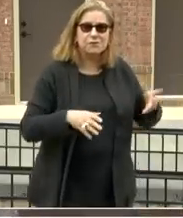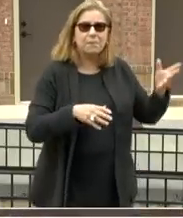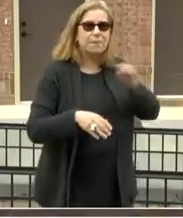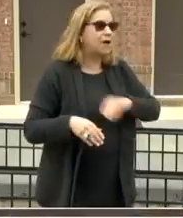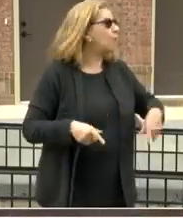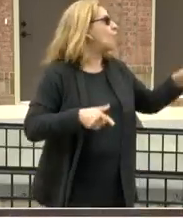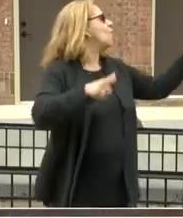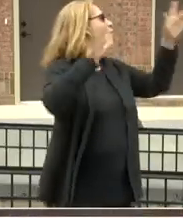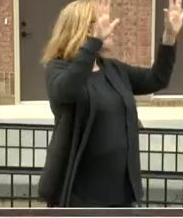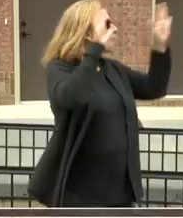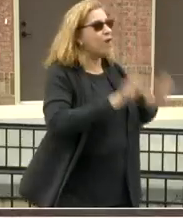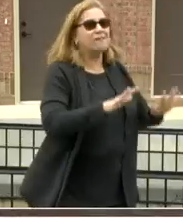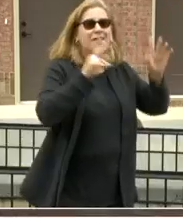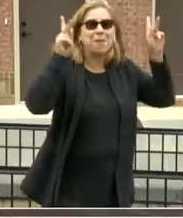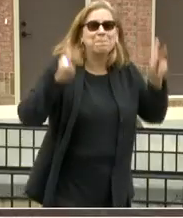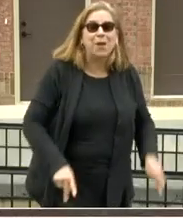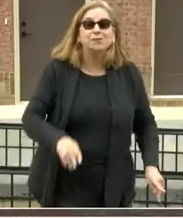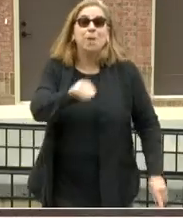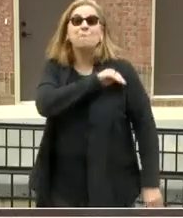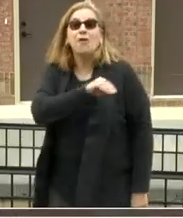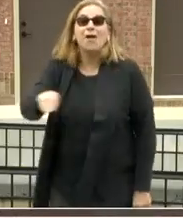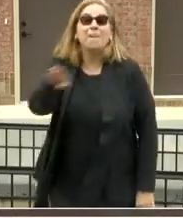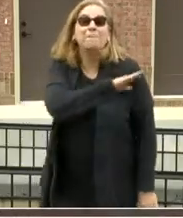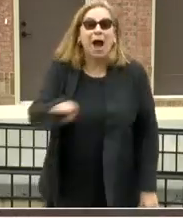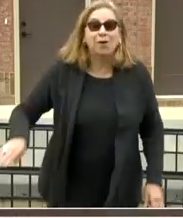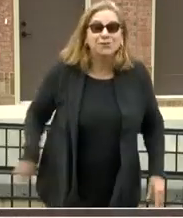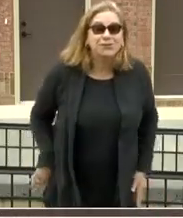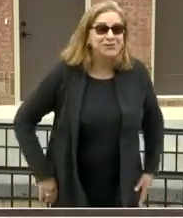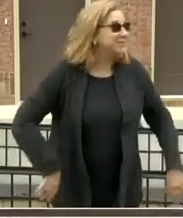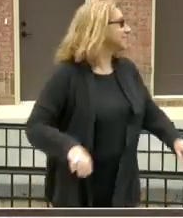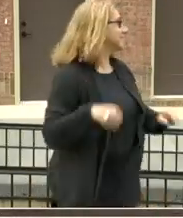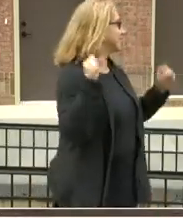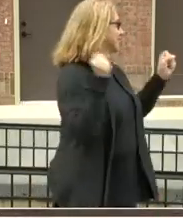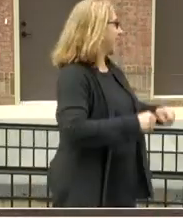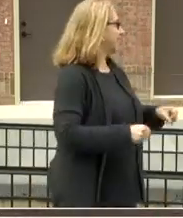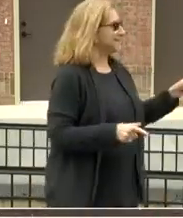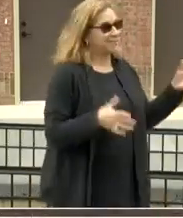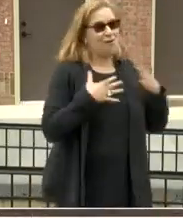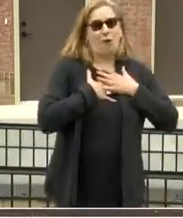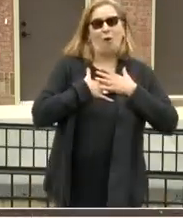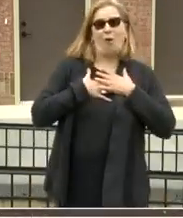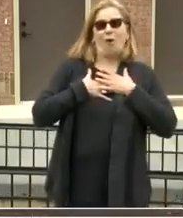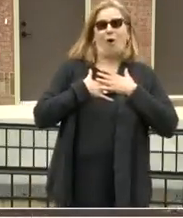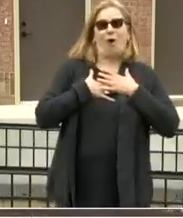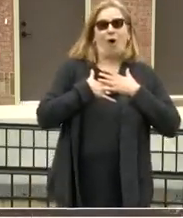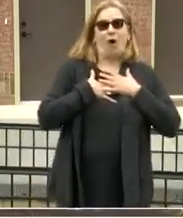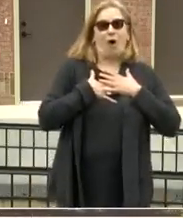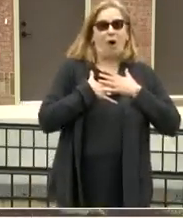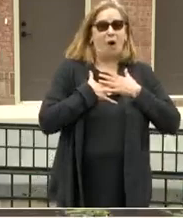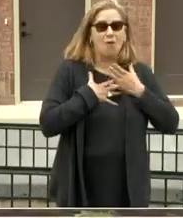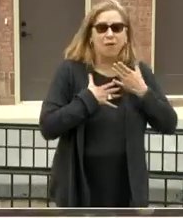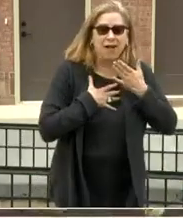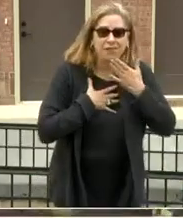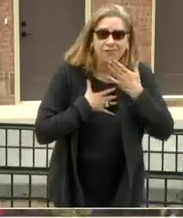Ms. Muriel Bowser. Oh, thank you. Thank you for that.